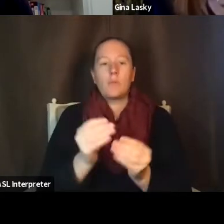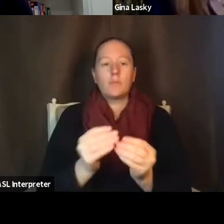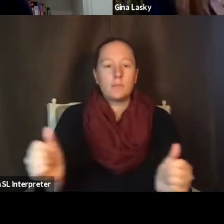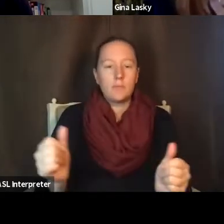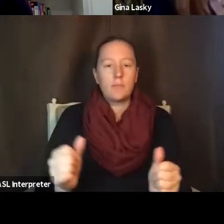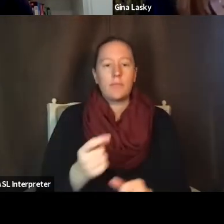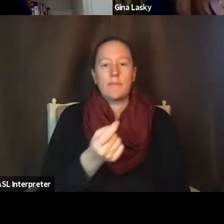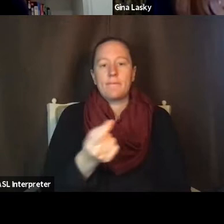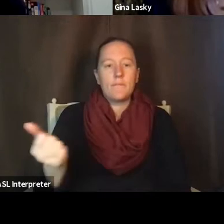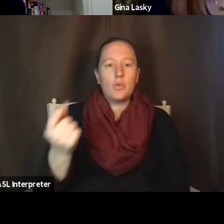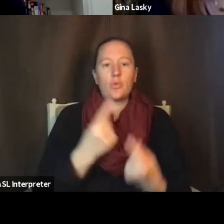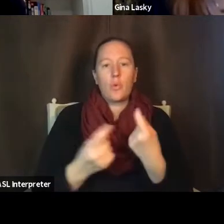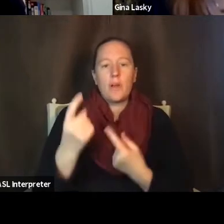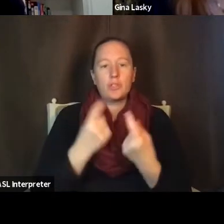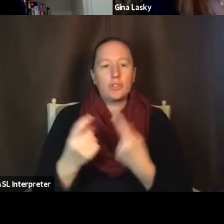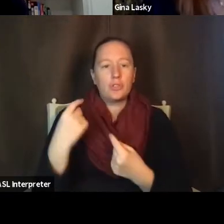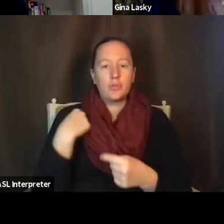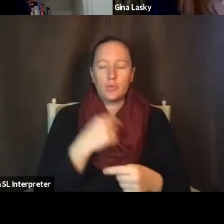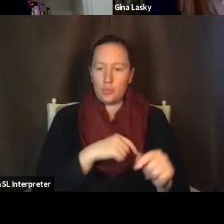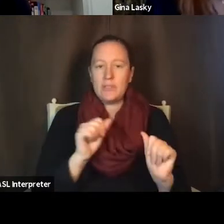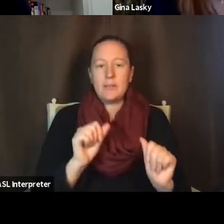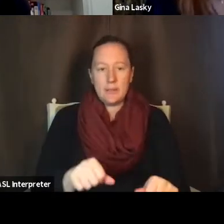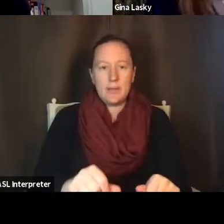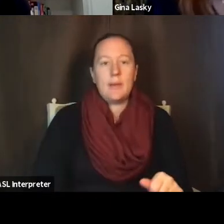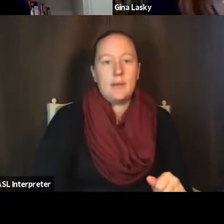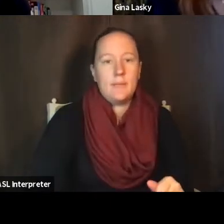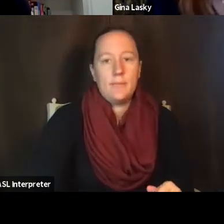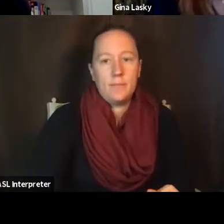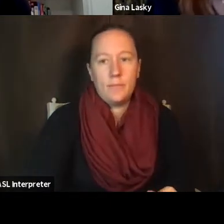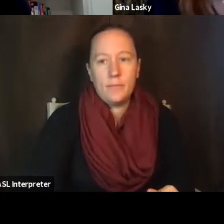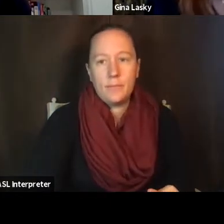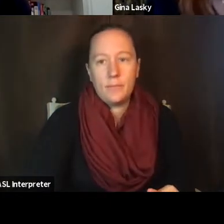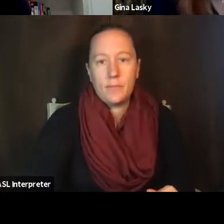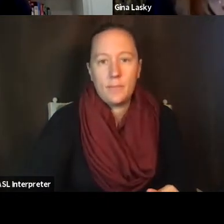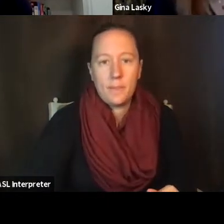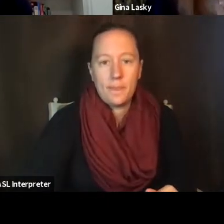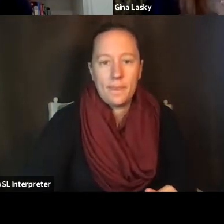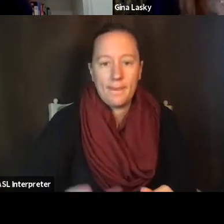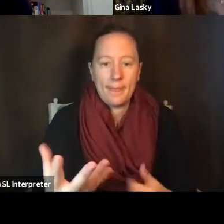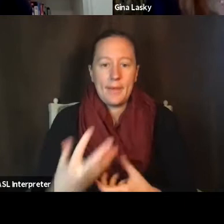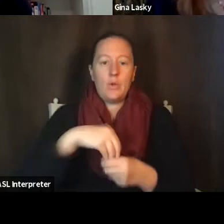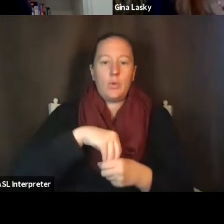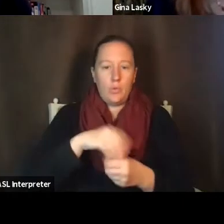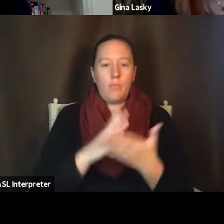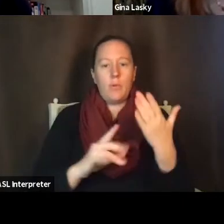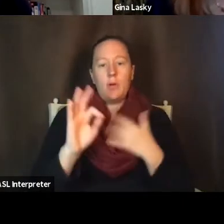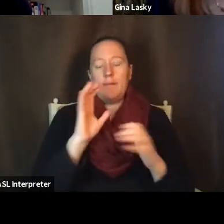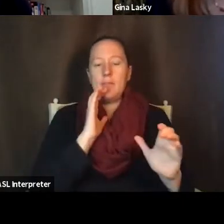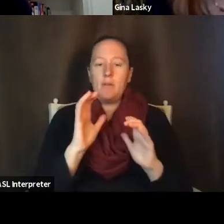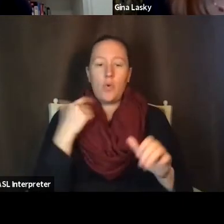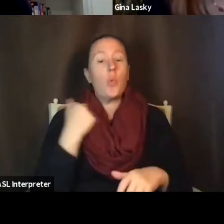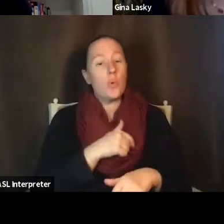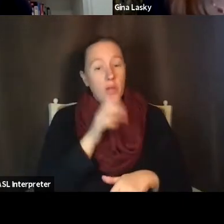There's been a couple questions that we can take into the conversation, and we will for sure have time for